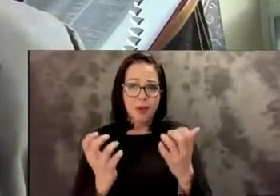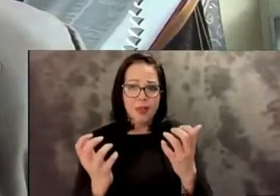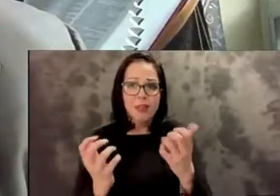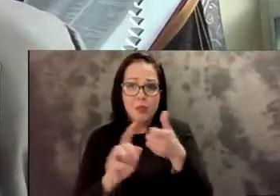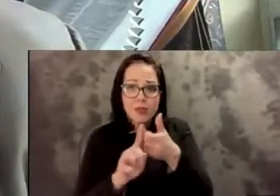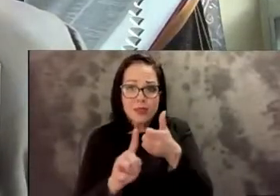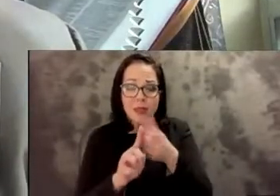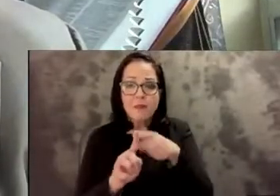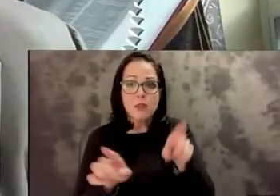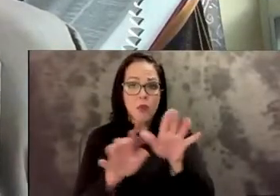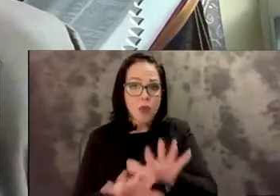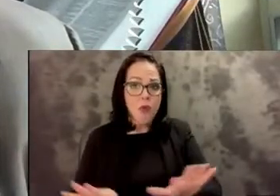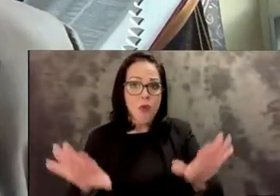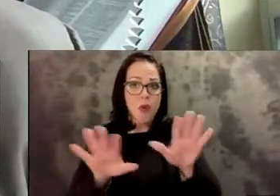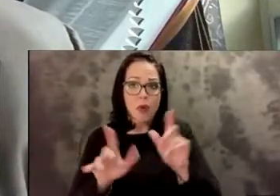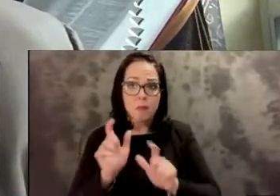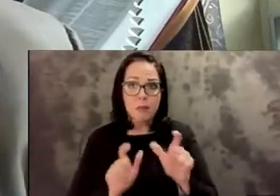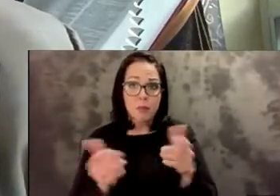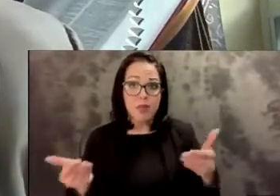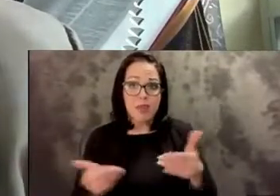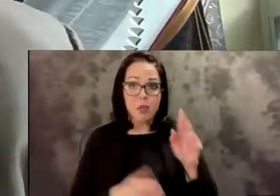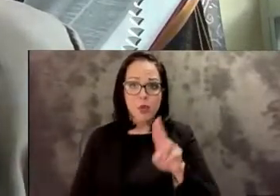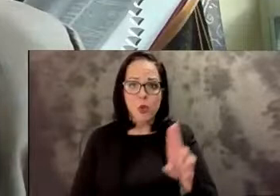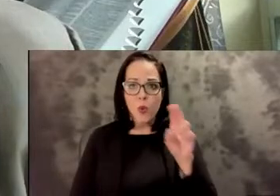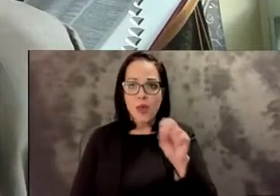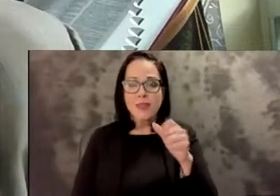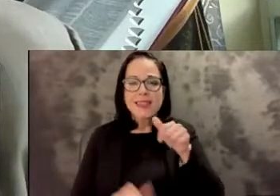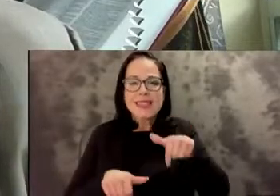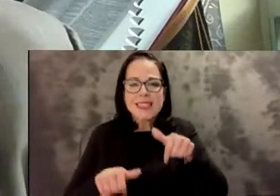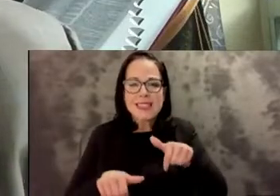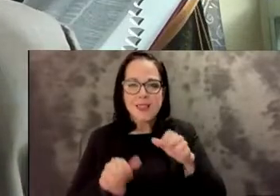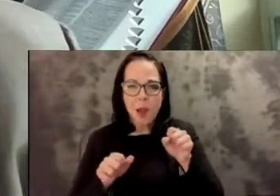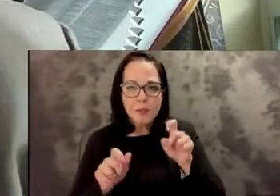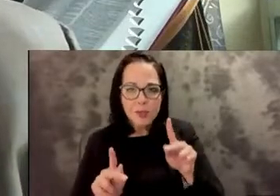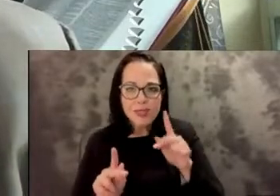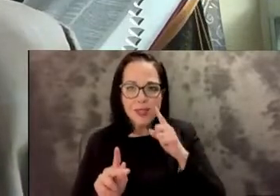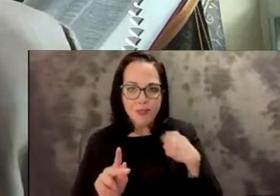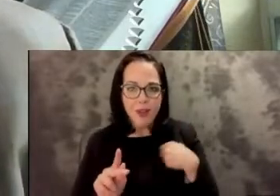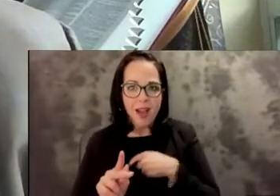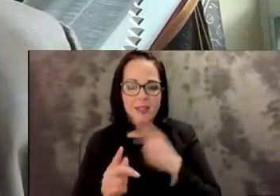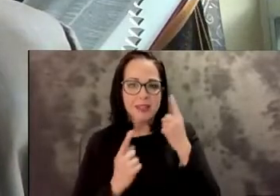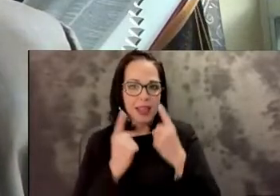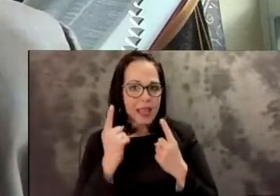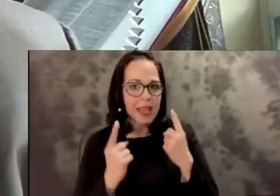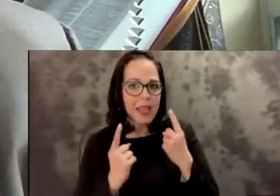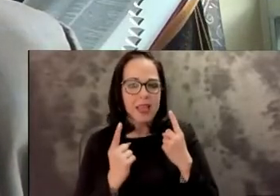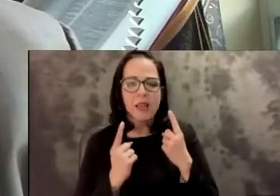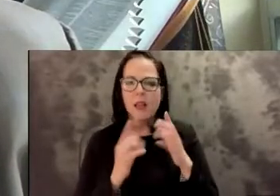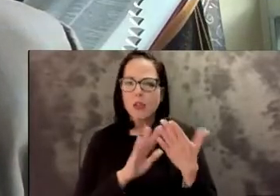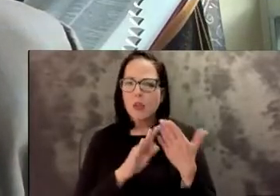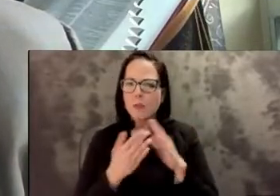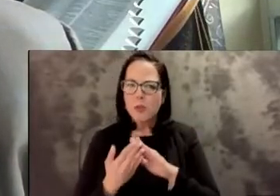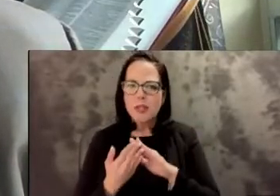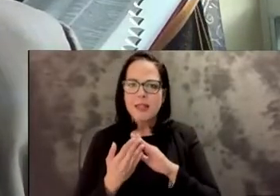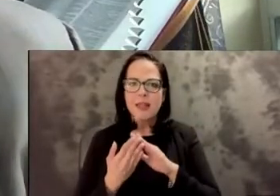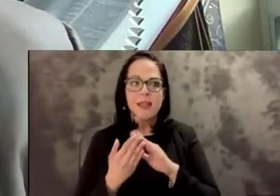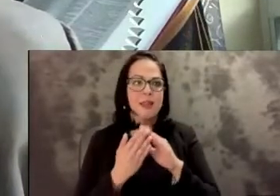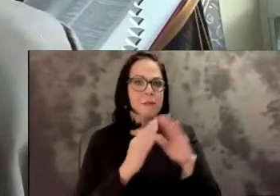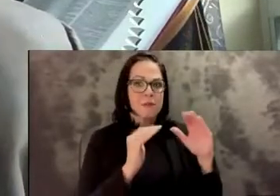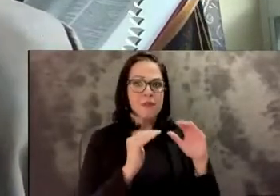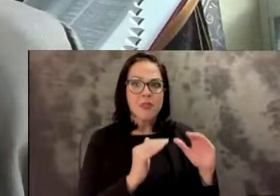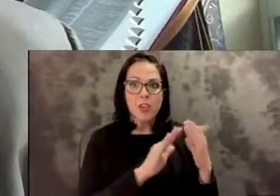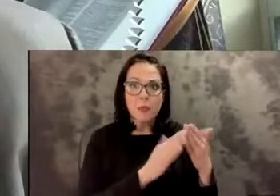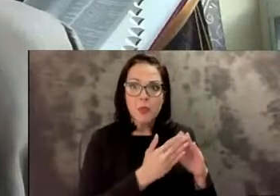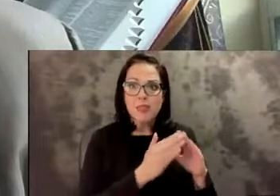the United States, this is an opportunity really for all of us to be thinking at the community, state, the